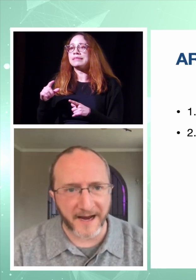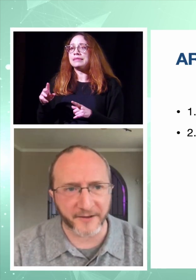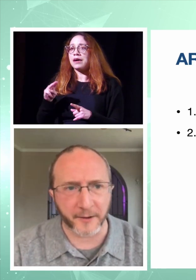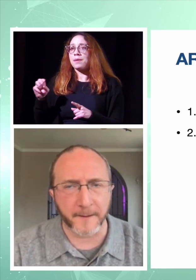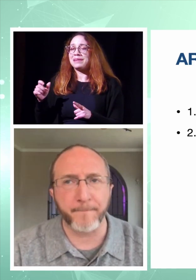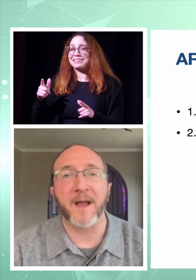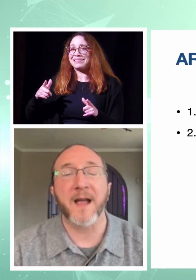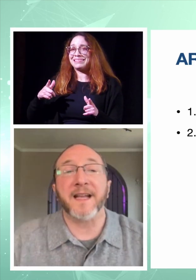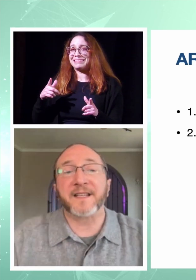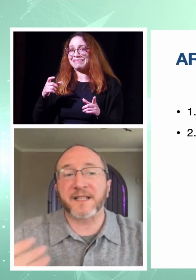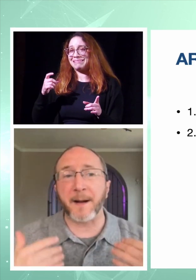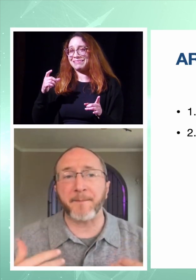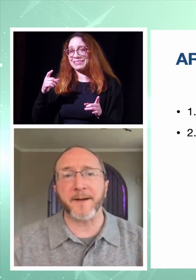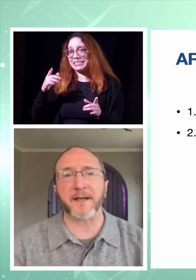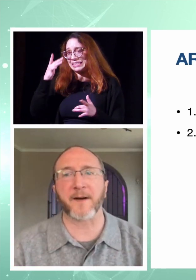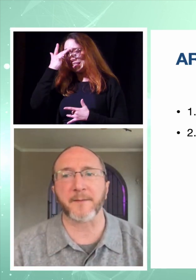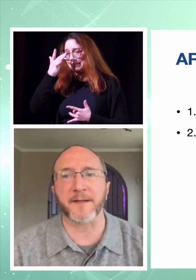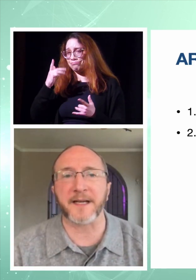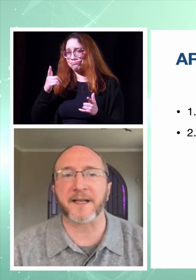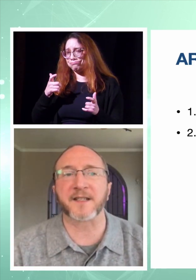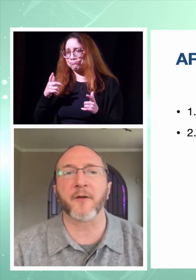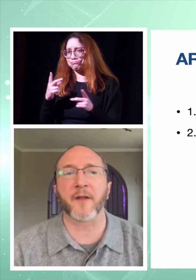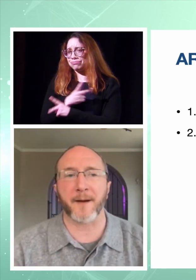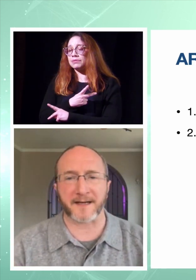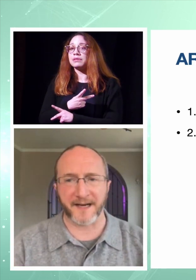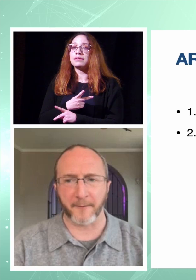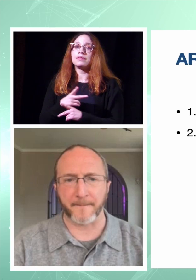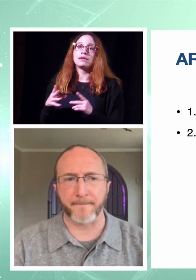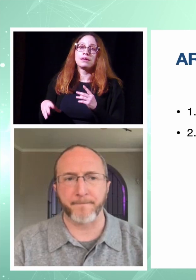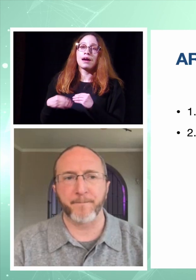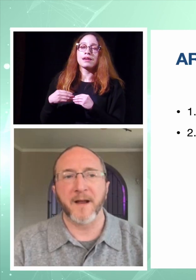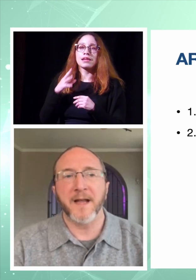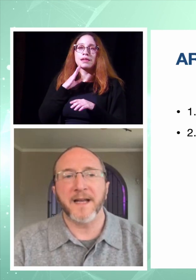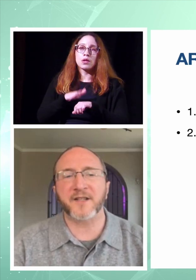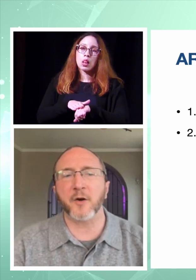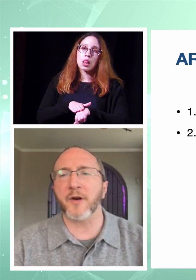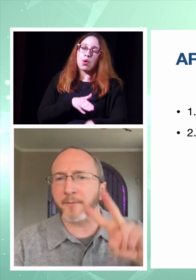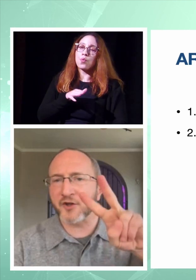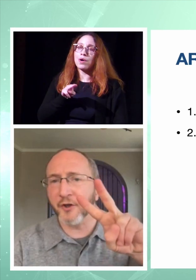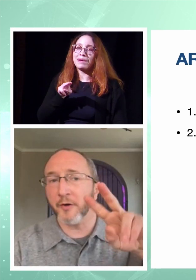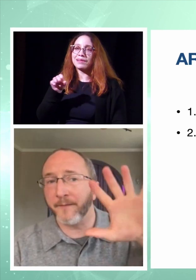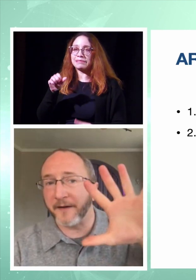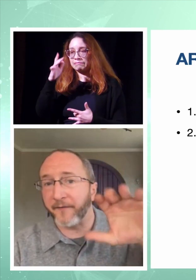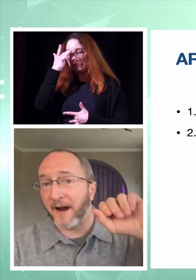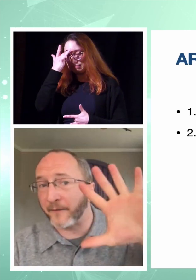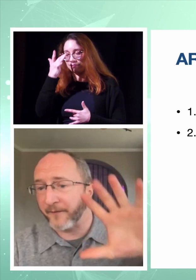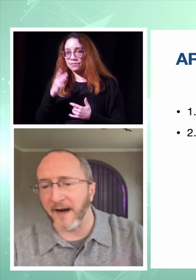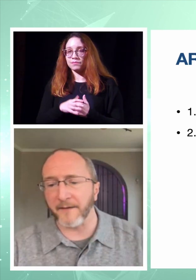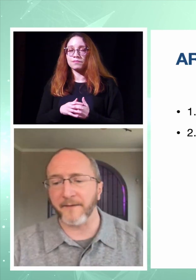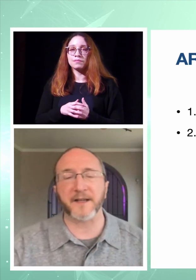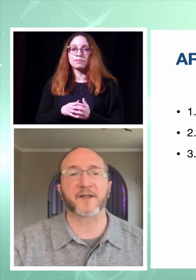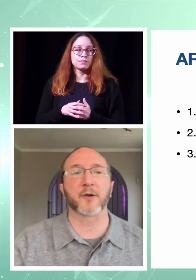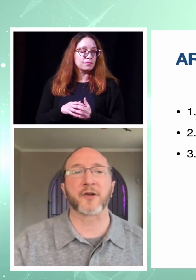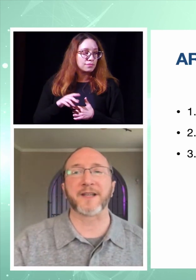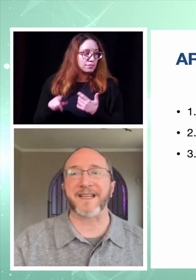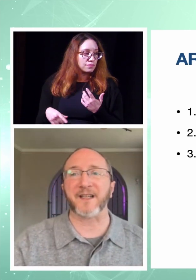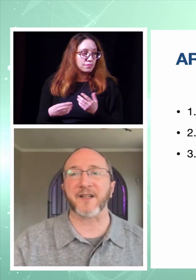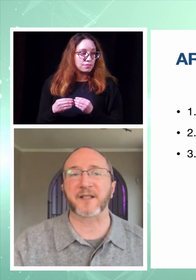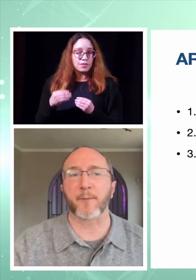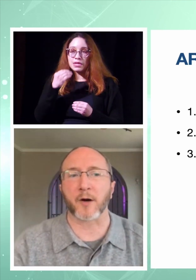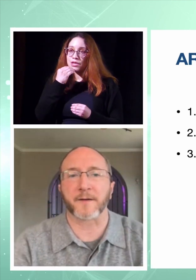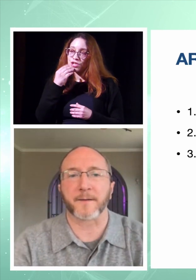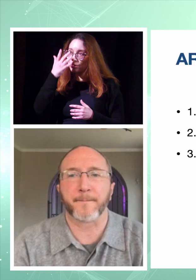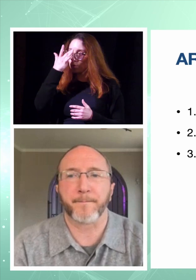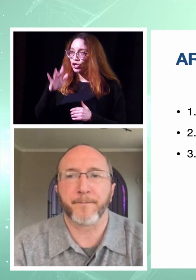disease faster, and supplementing vitamin D can slow that back down. And so number 2 in being 5 for 5 is to learn to